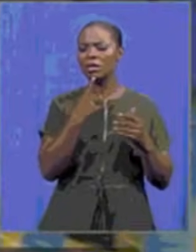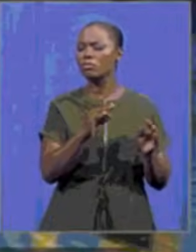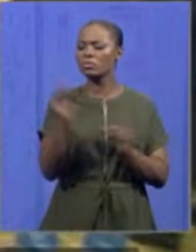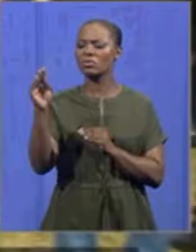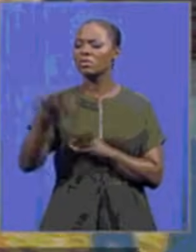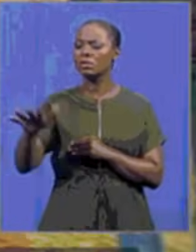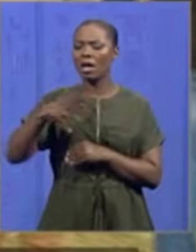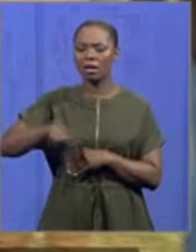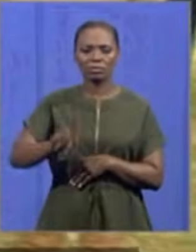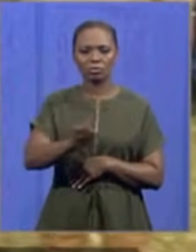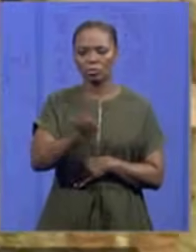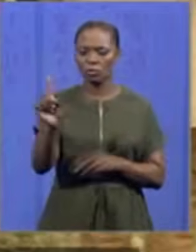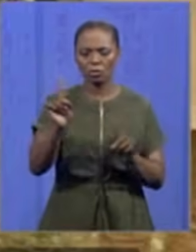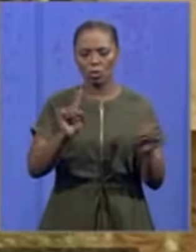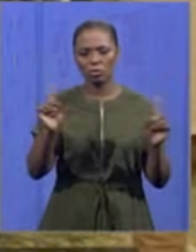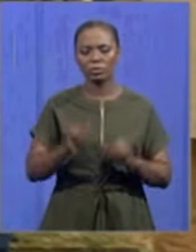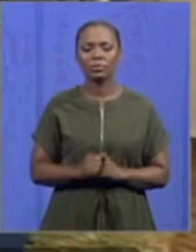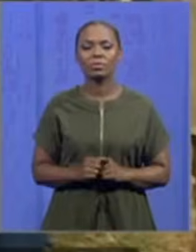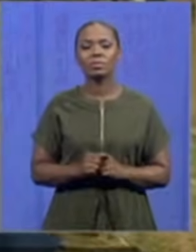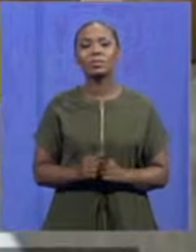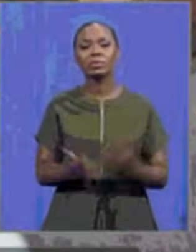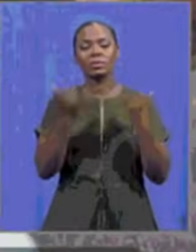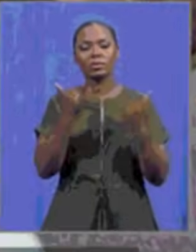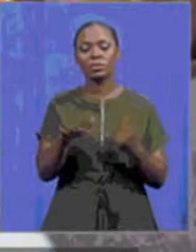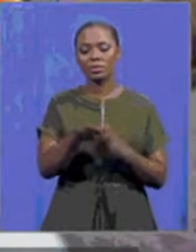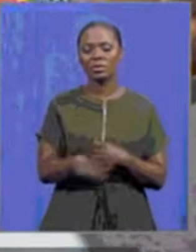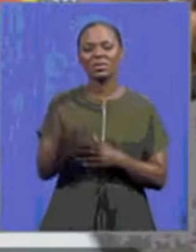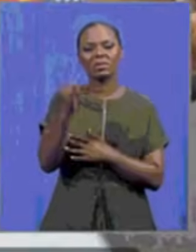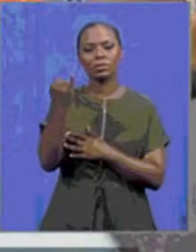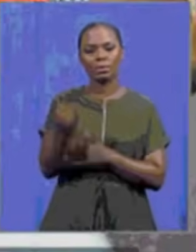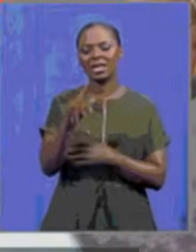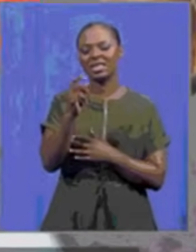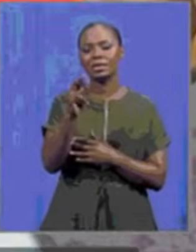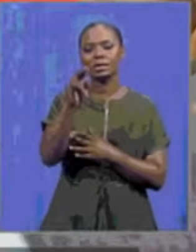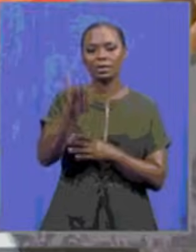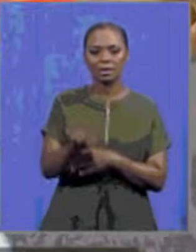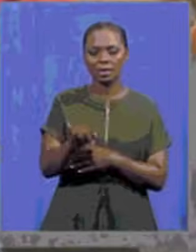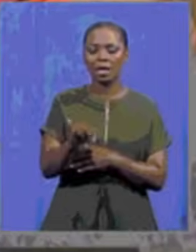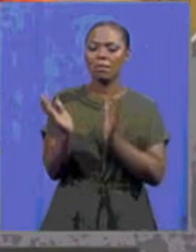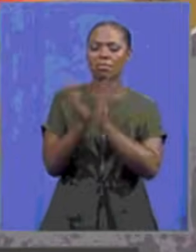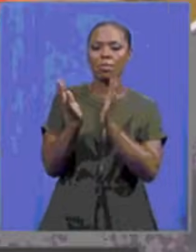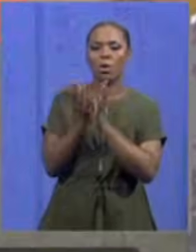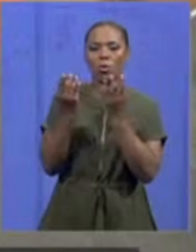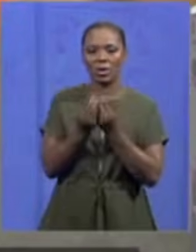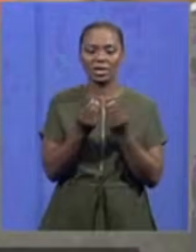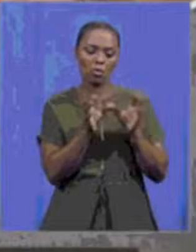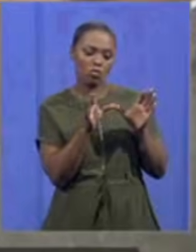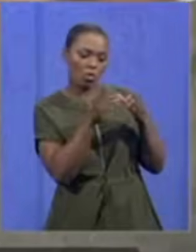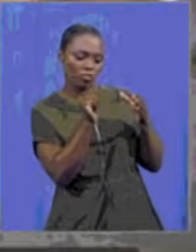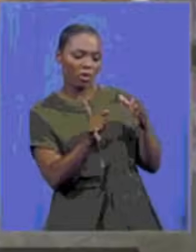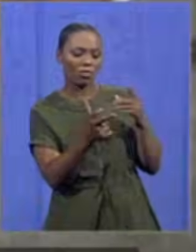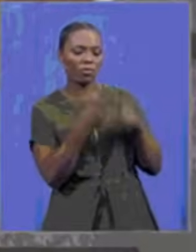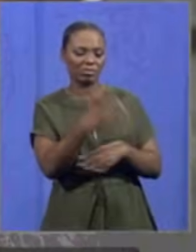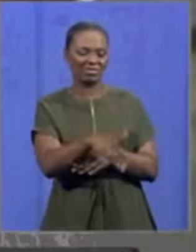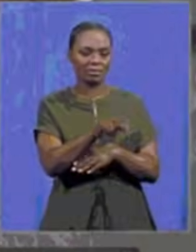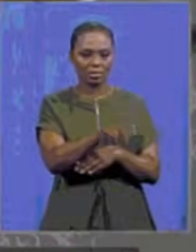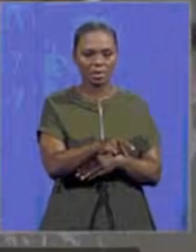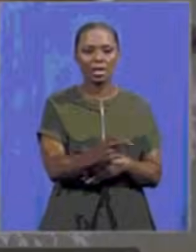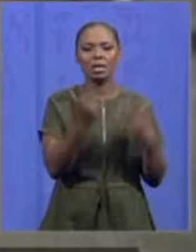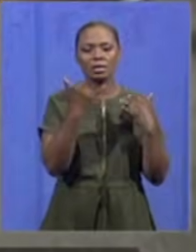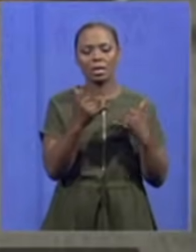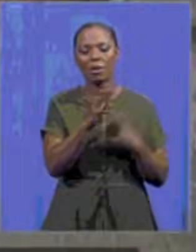ya tshireletsego ya baagi mono Johannesburg Mqini Chwaku o nnile le kopano le bagwebi kwa Mayfair mme o tshepisitse go